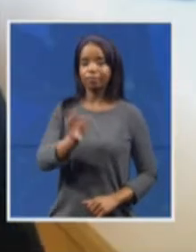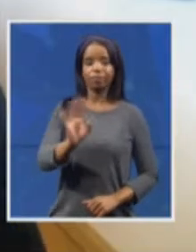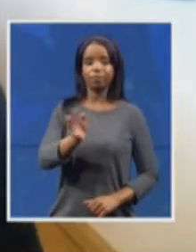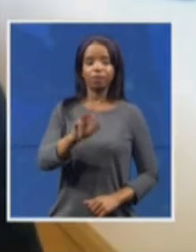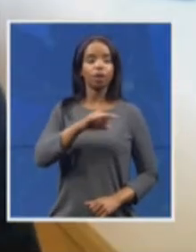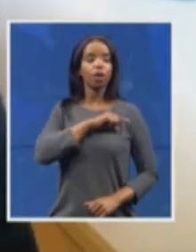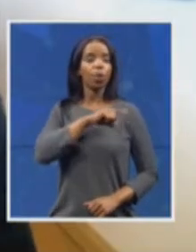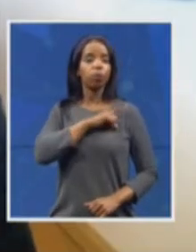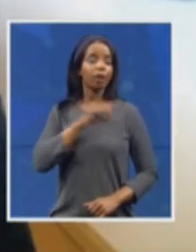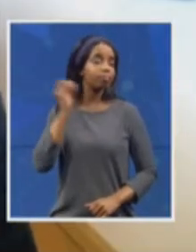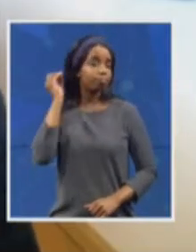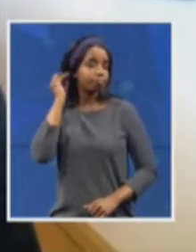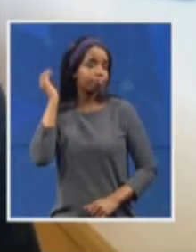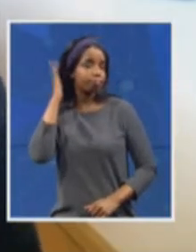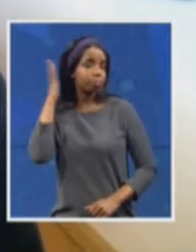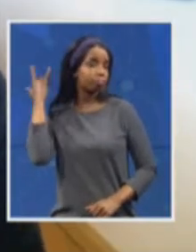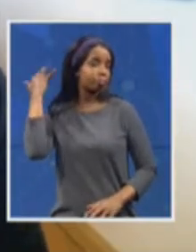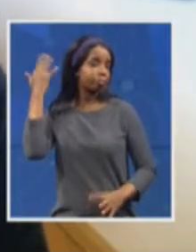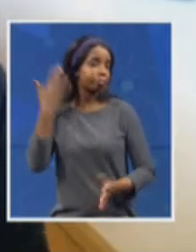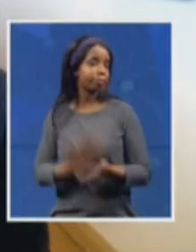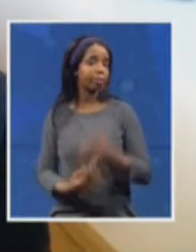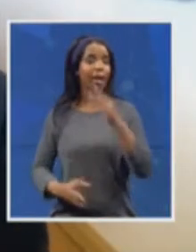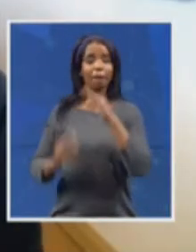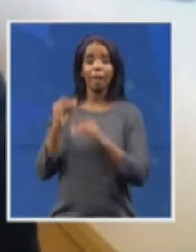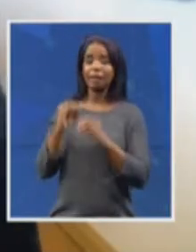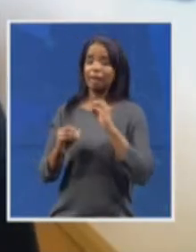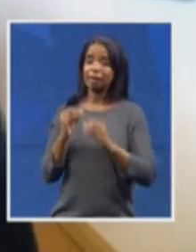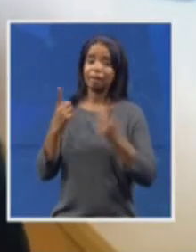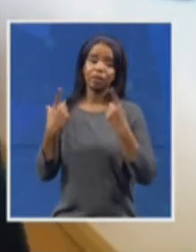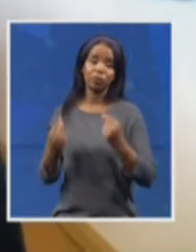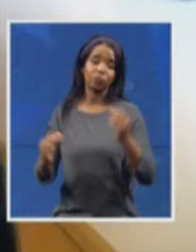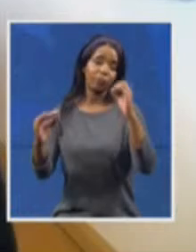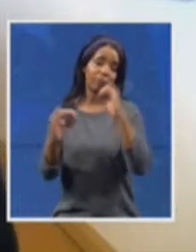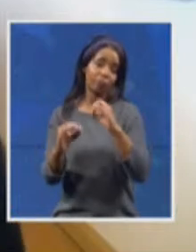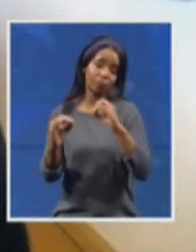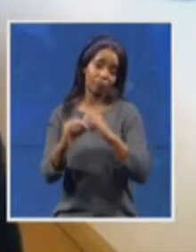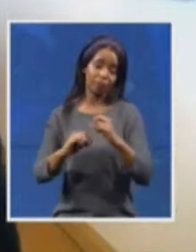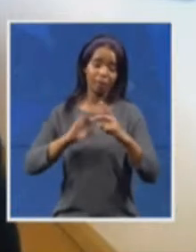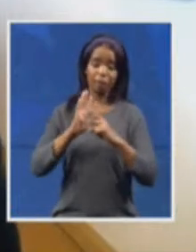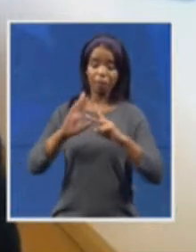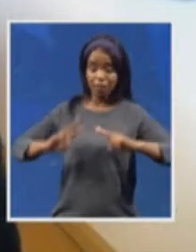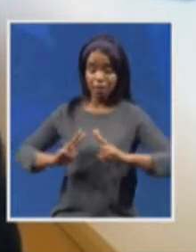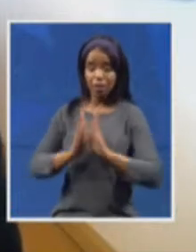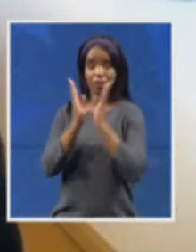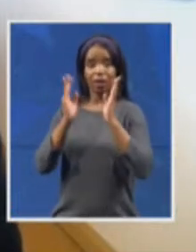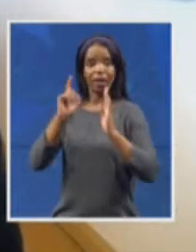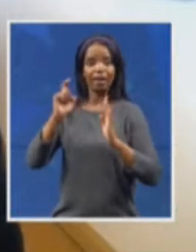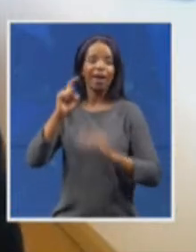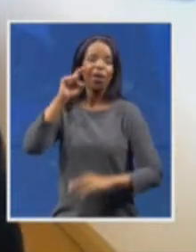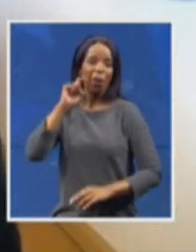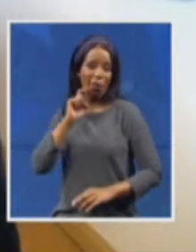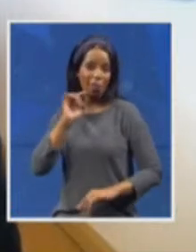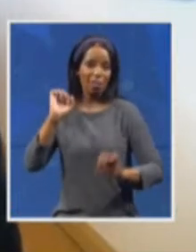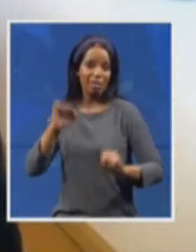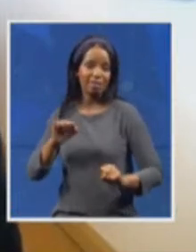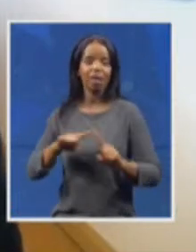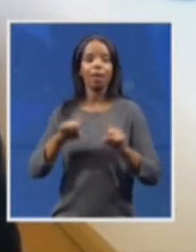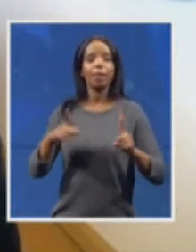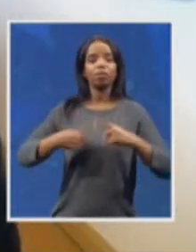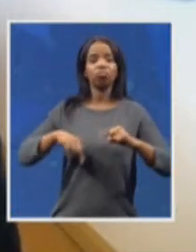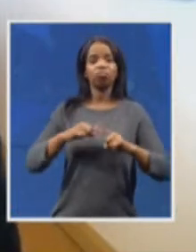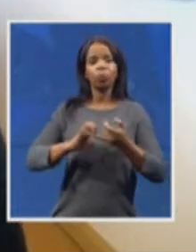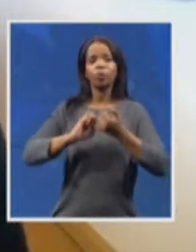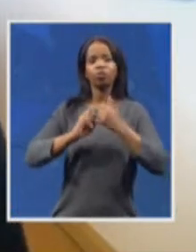and also the age of our units. But we are doing the best that we can to try and make sure that our units can produce as